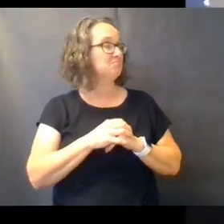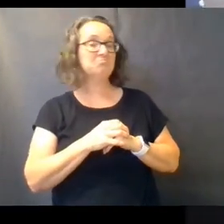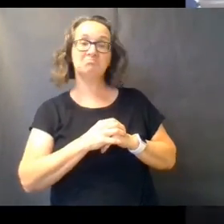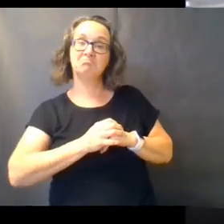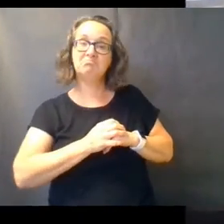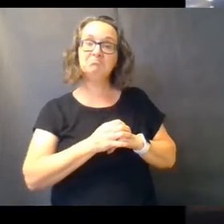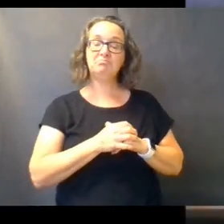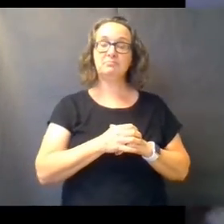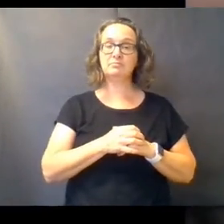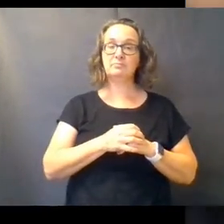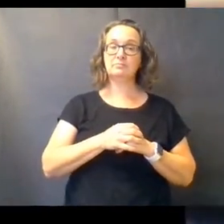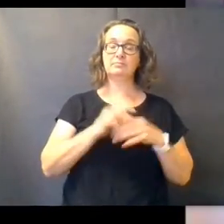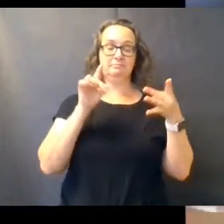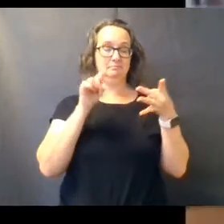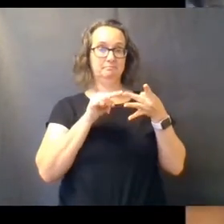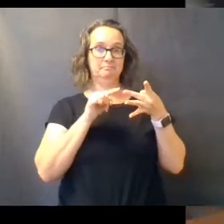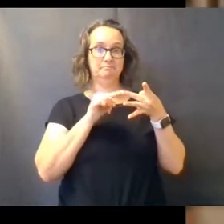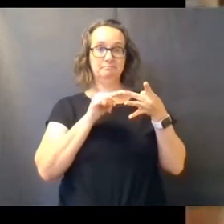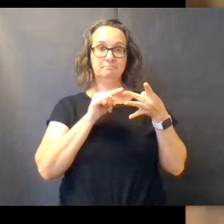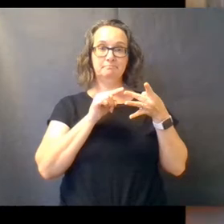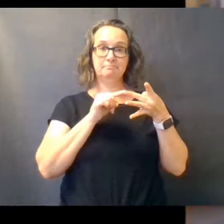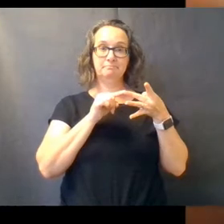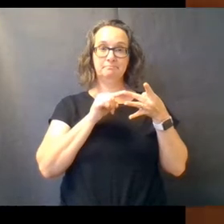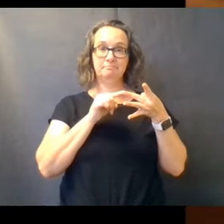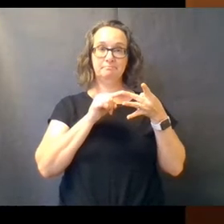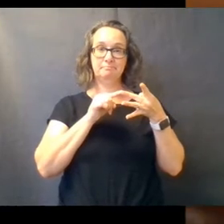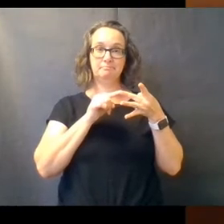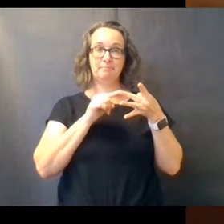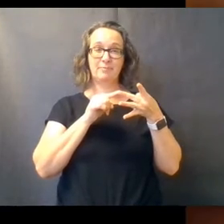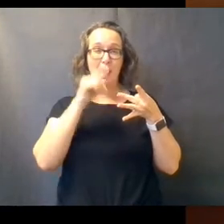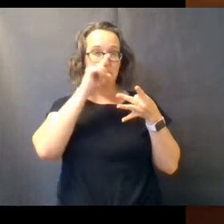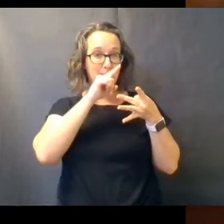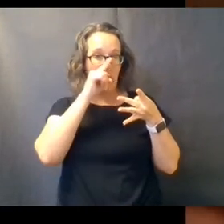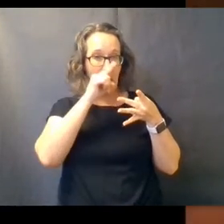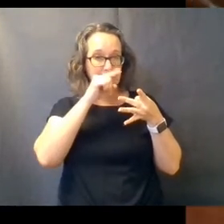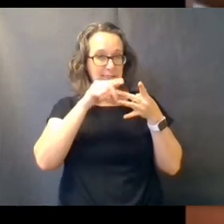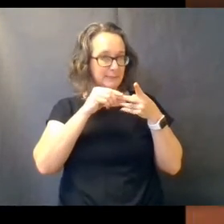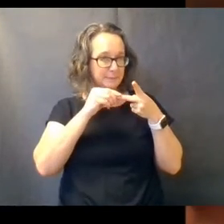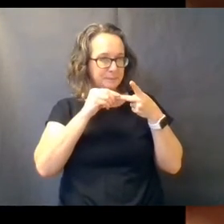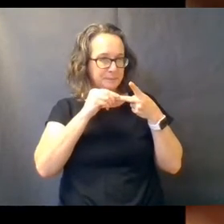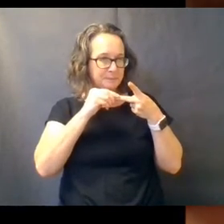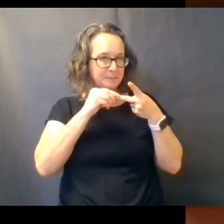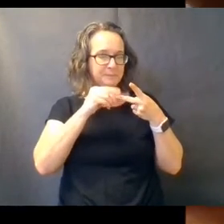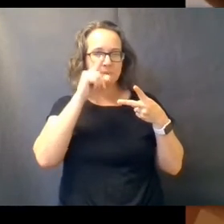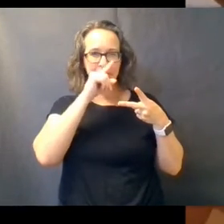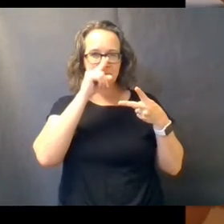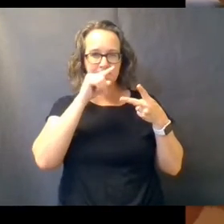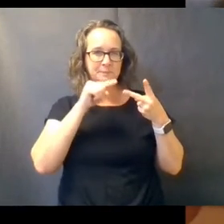The plastic one